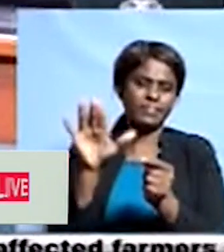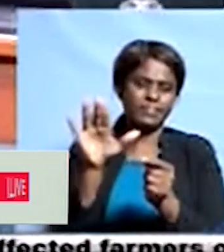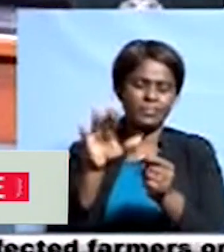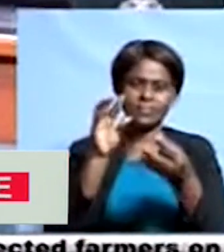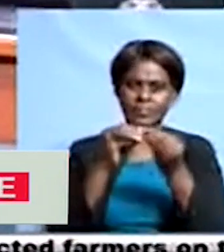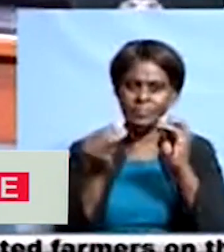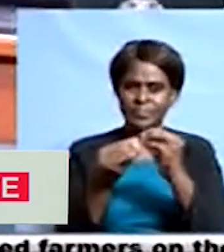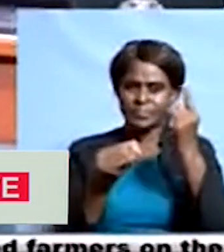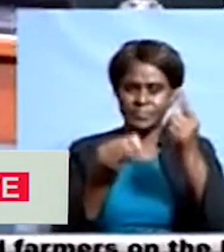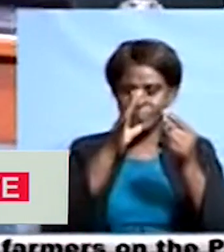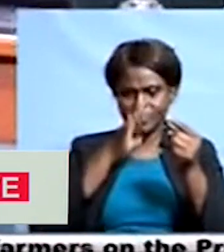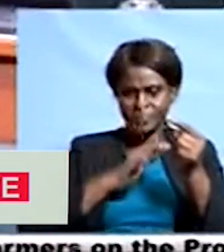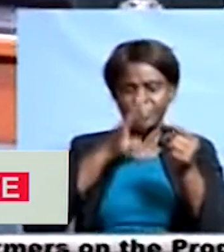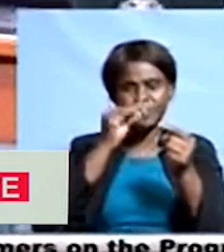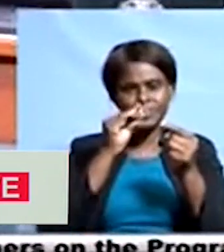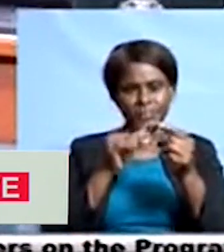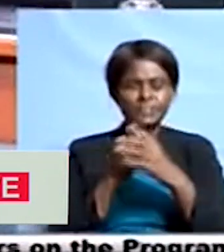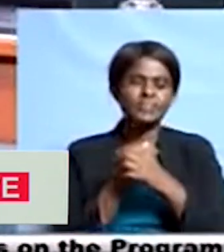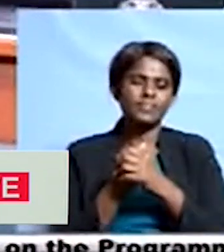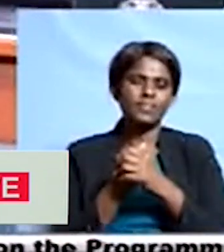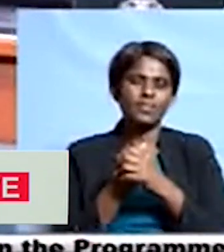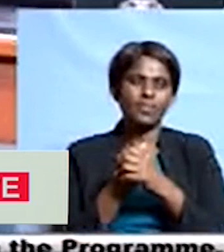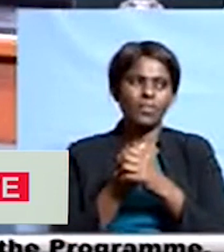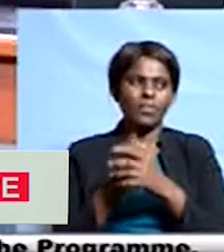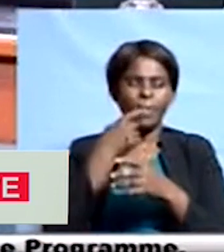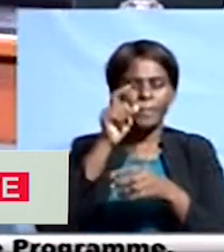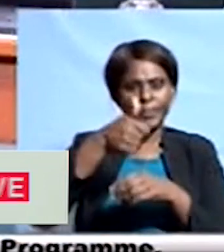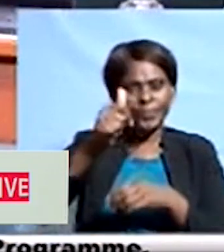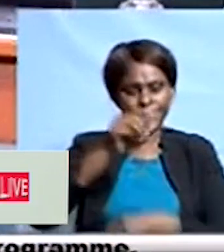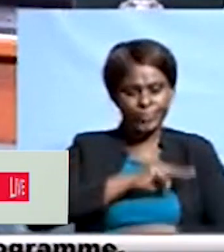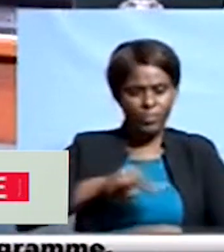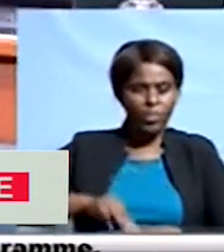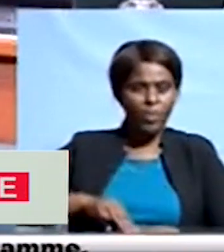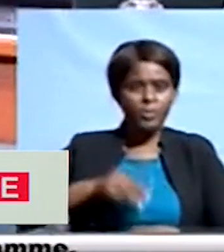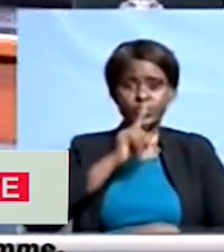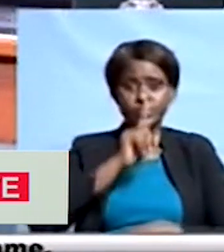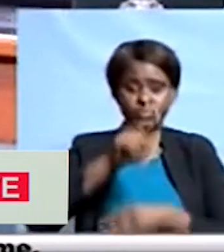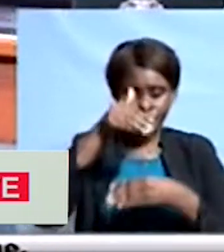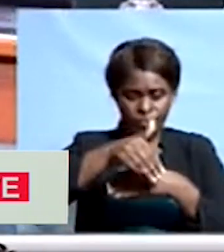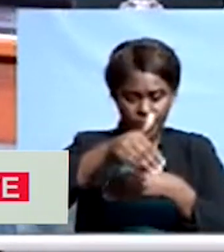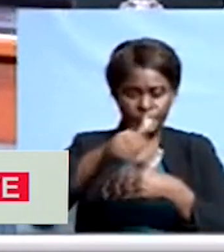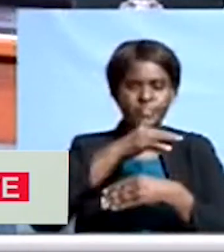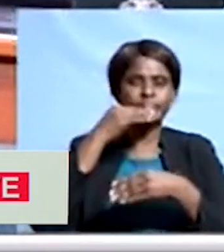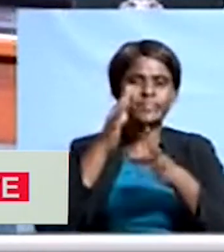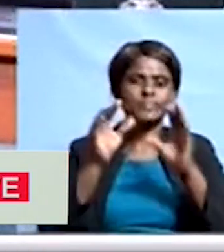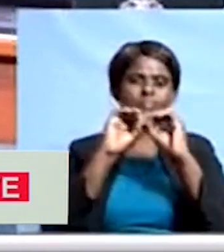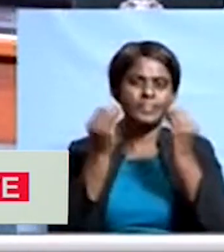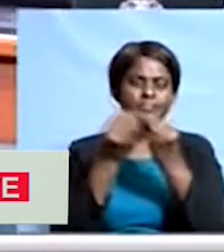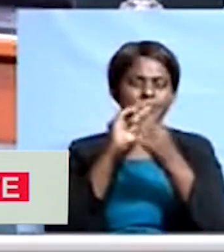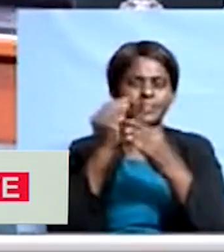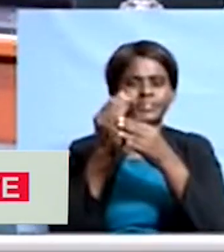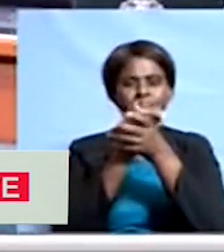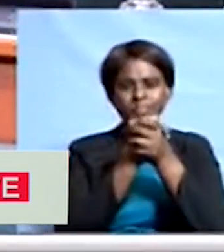Number one, Madam Speaker, you must be a member of a duly registered farmer organization or